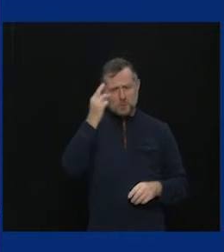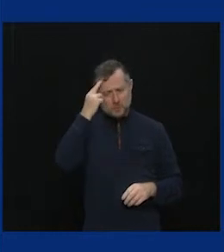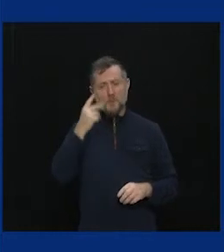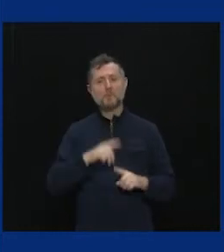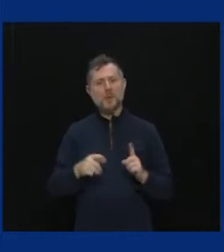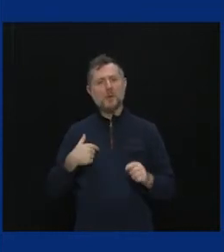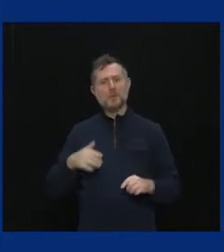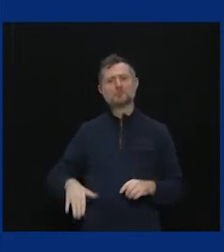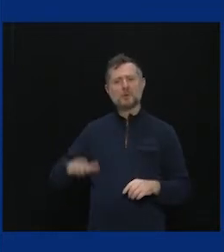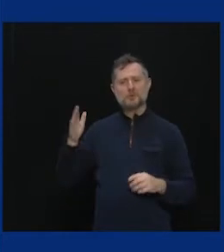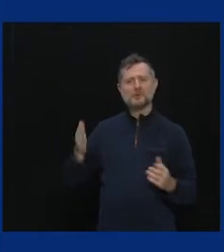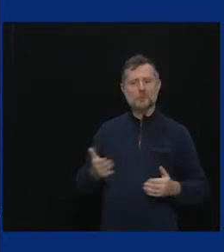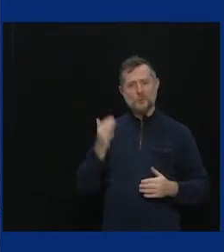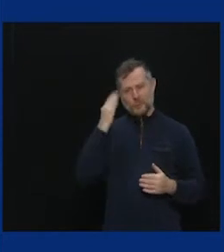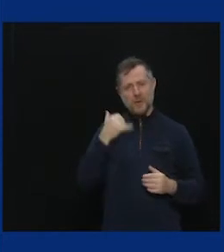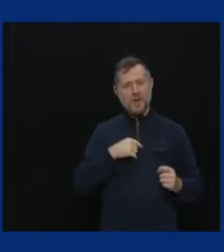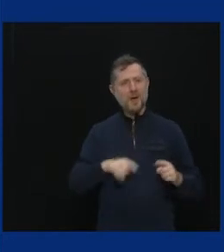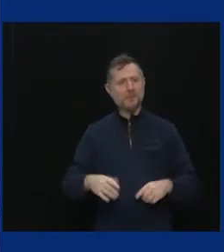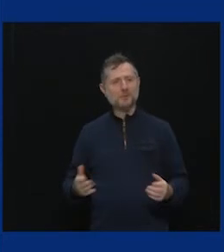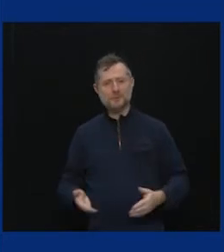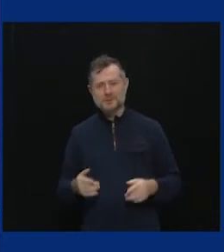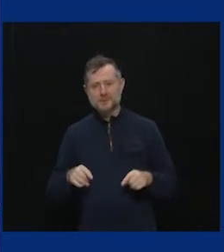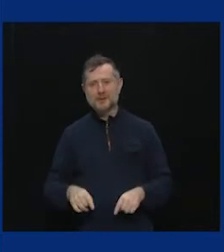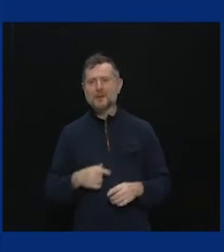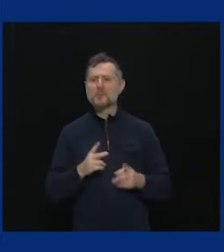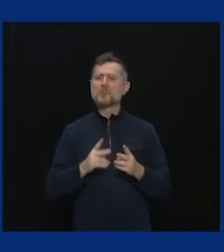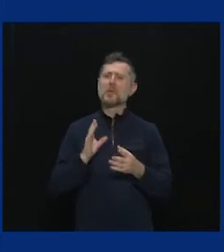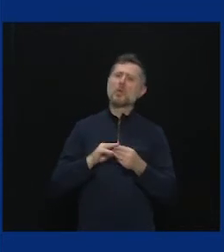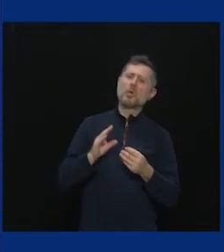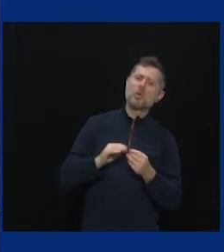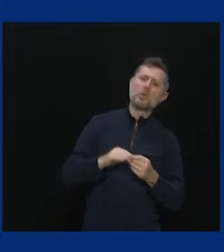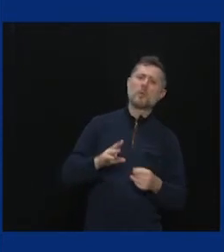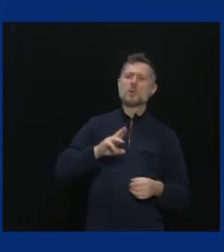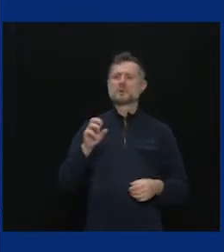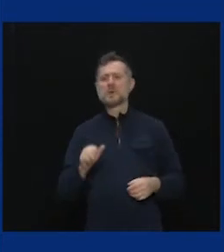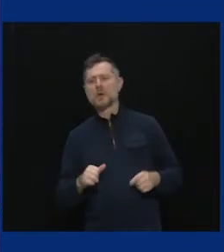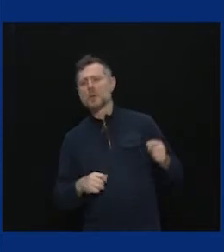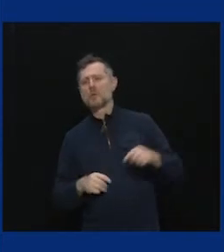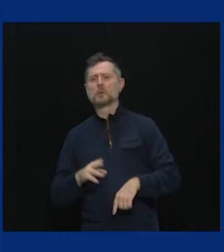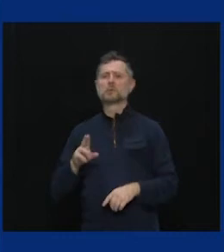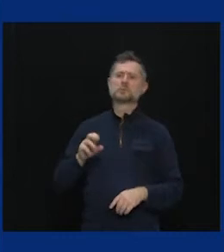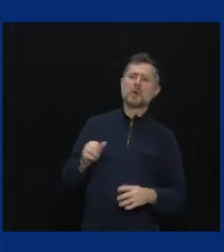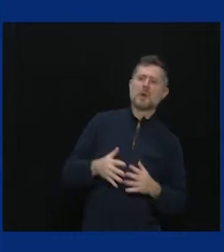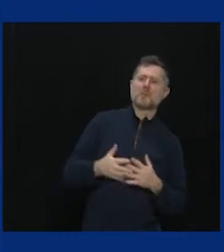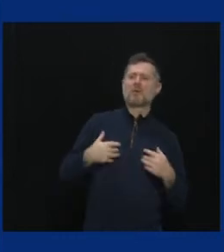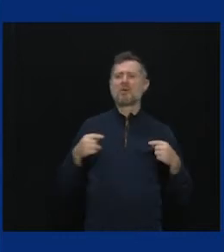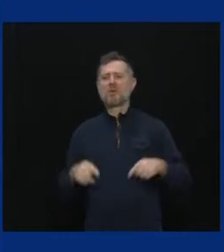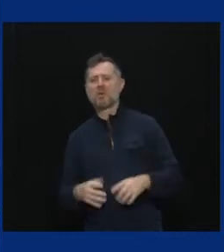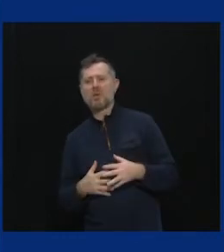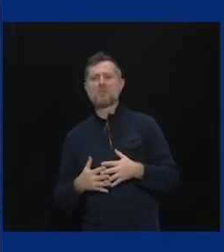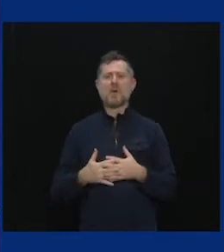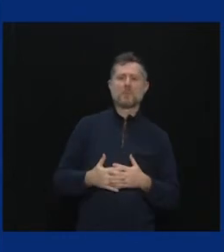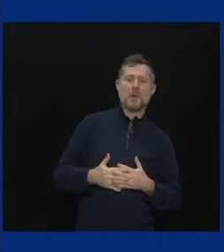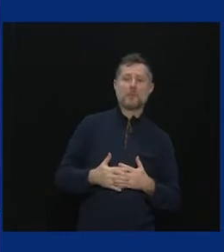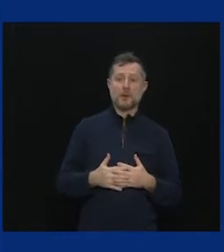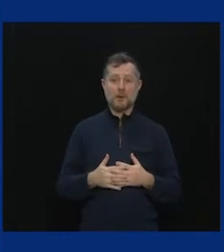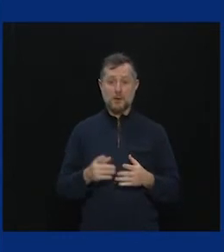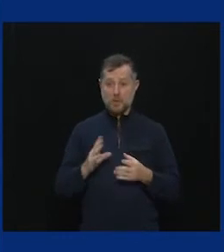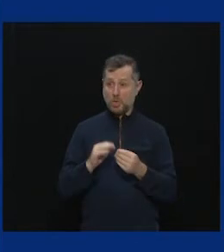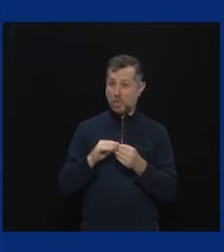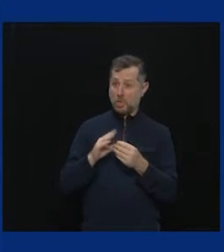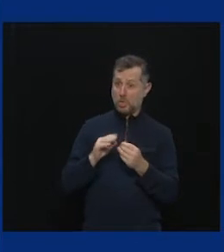why we come here. When people talk about the United States and coming to the United States, many of us really talk about coming to New